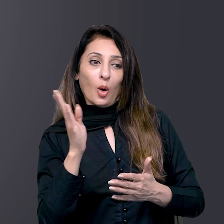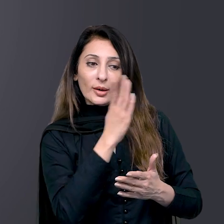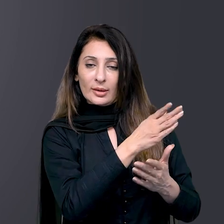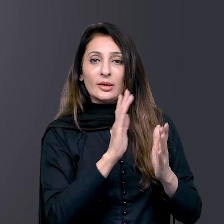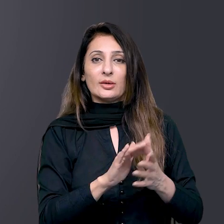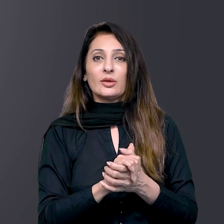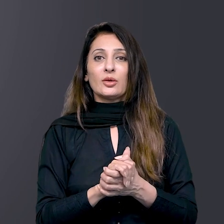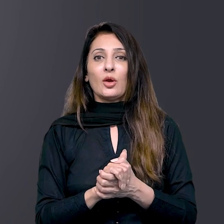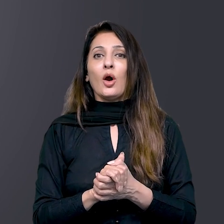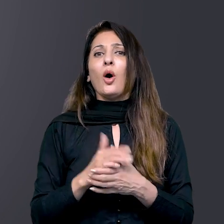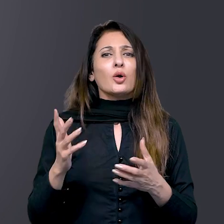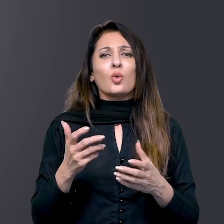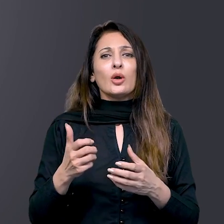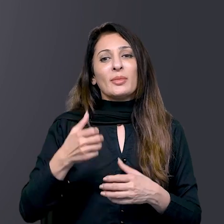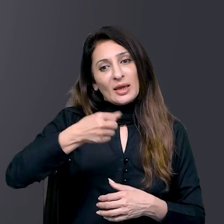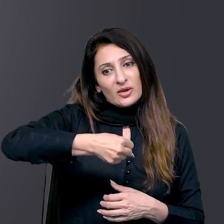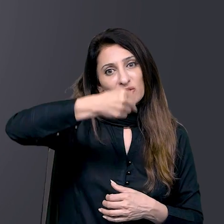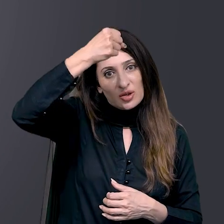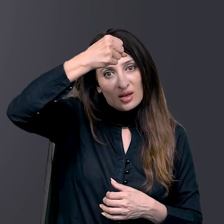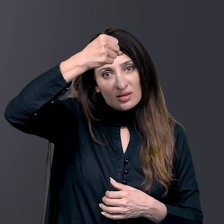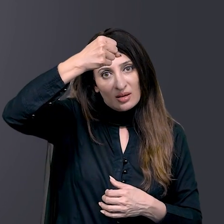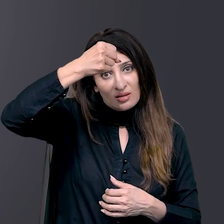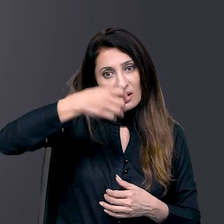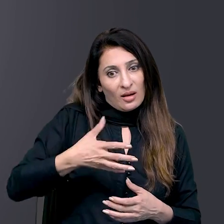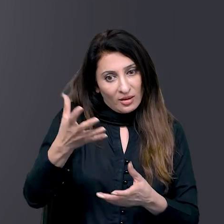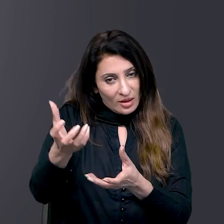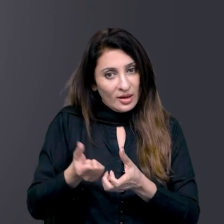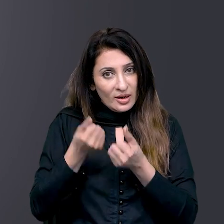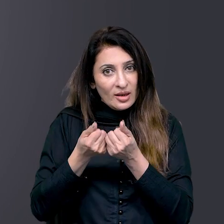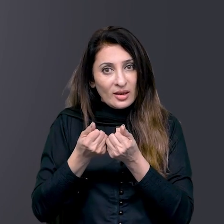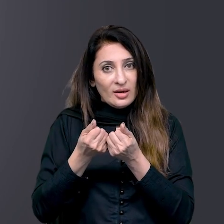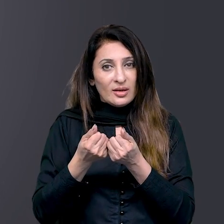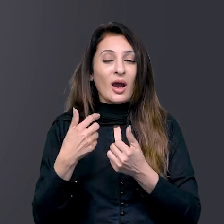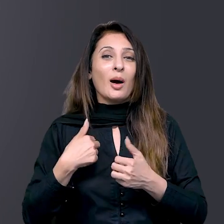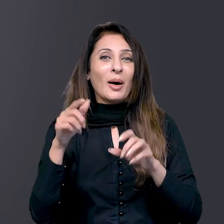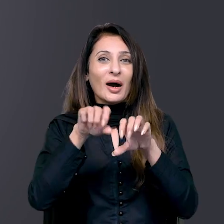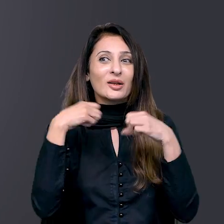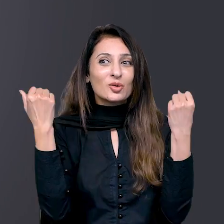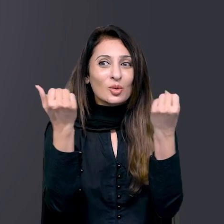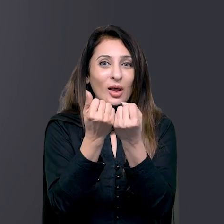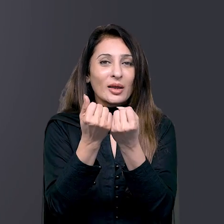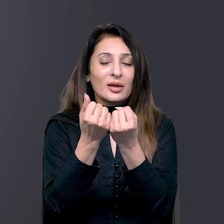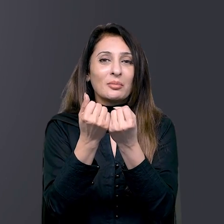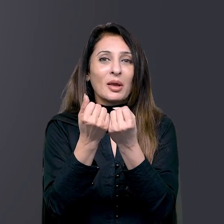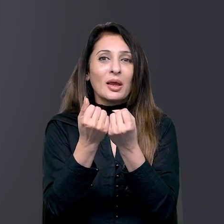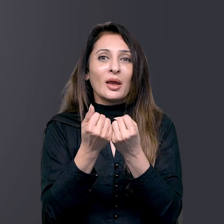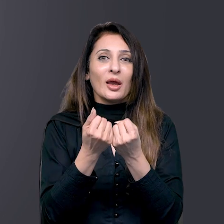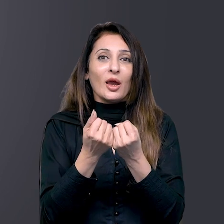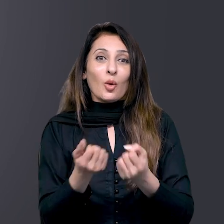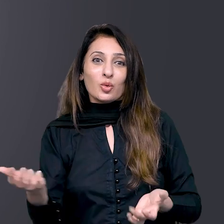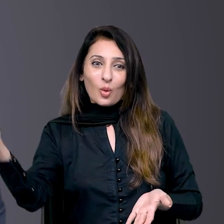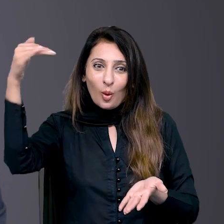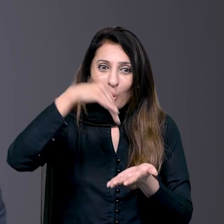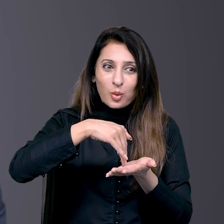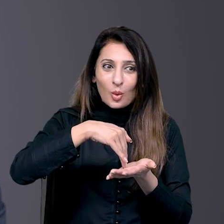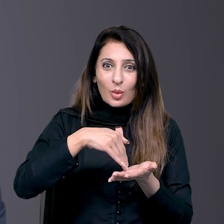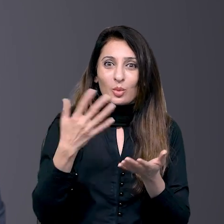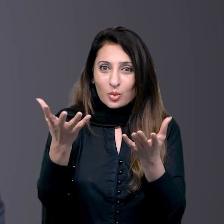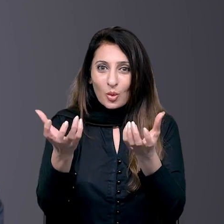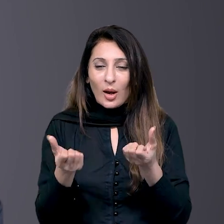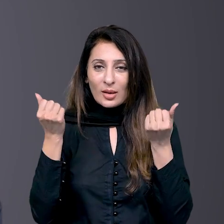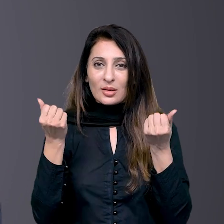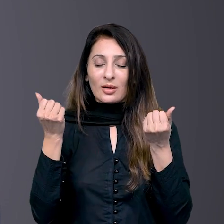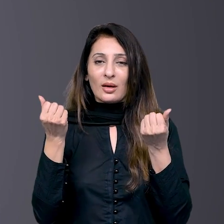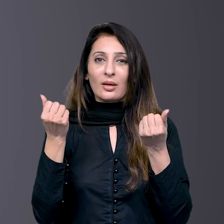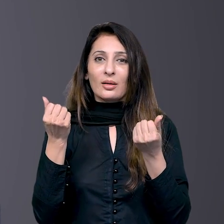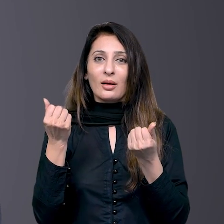Access to justice is the foundation of rule of law, and as crime is so rampant in our society, and access to justice